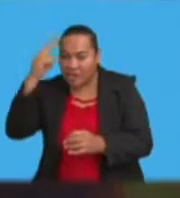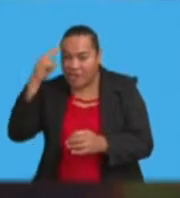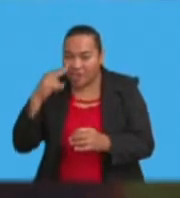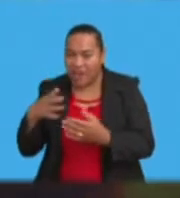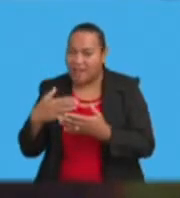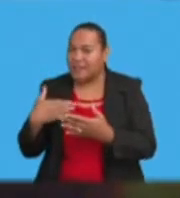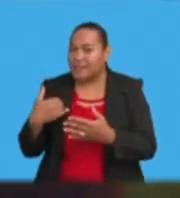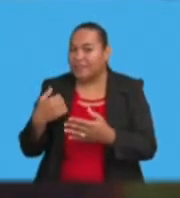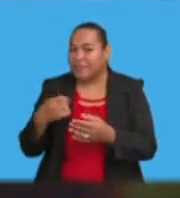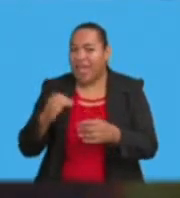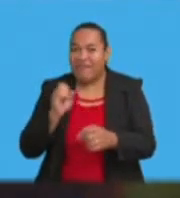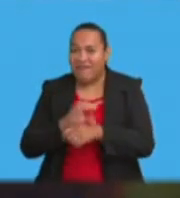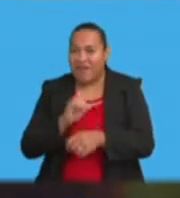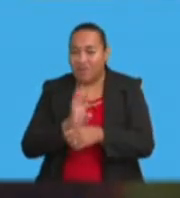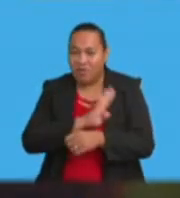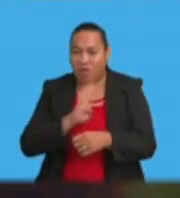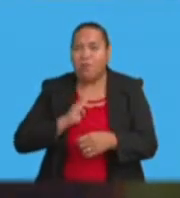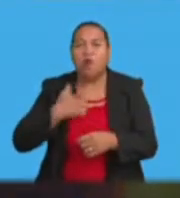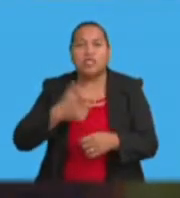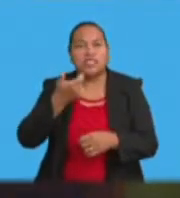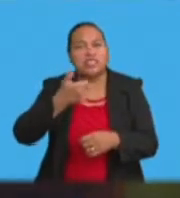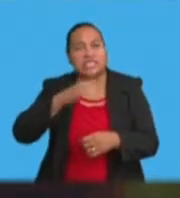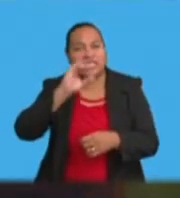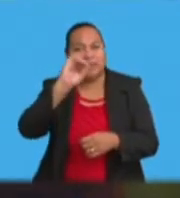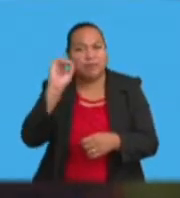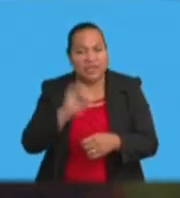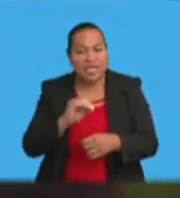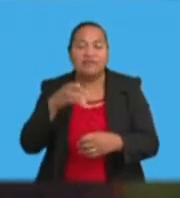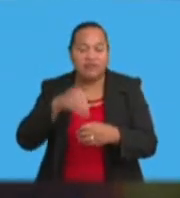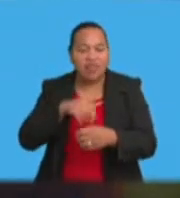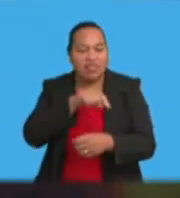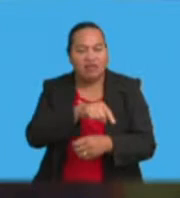to address this area because 60% of our working population is in that